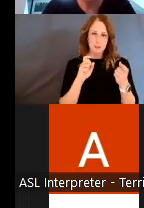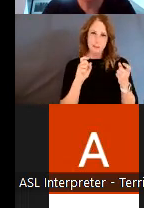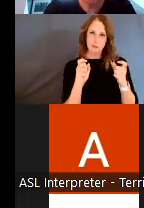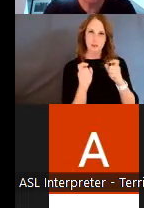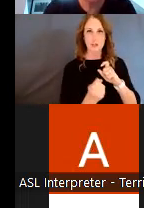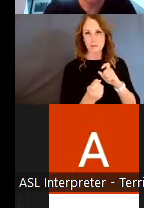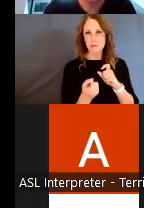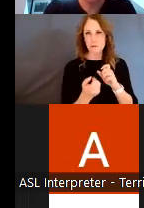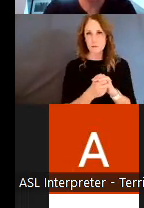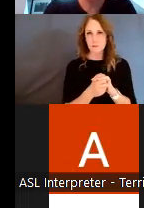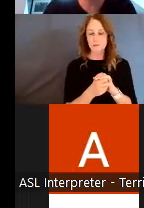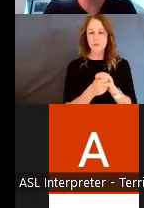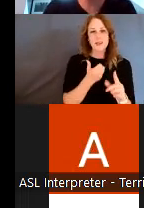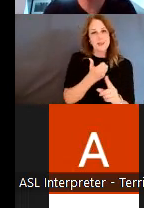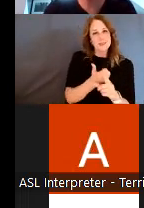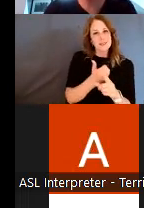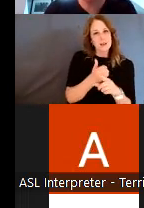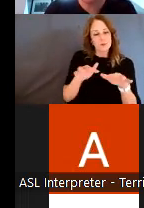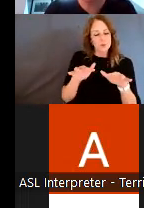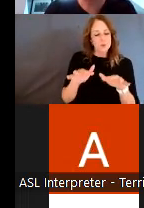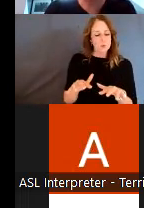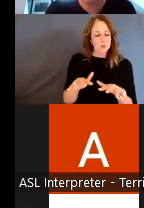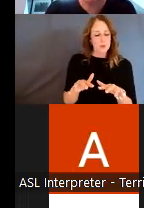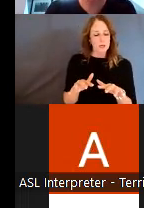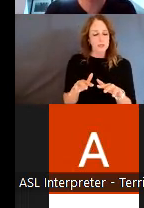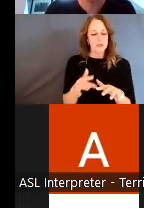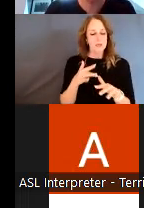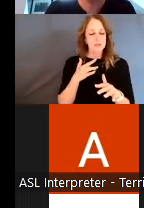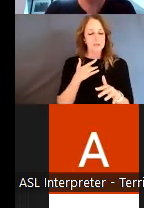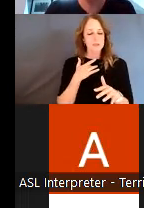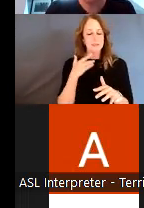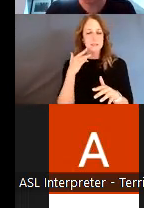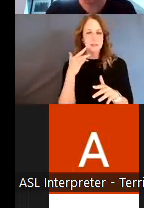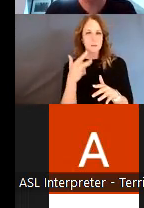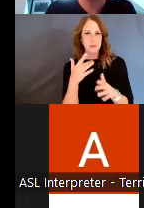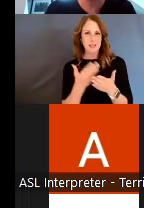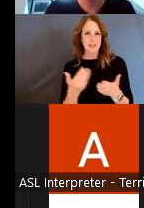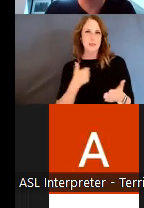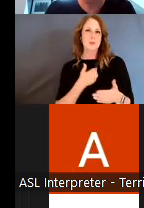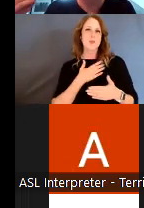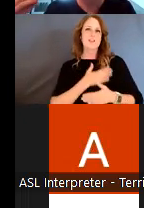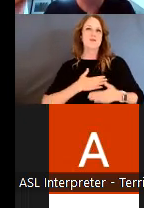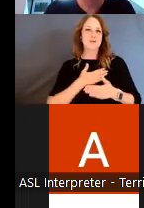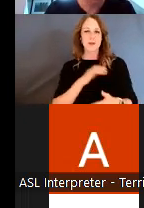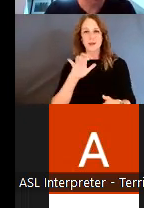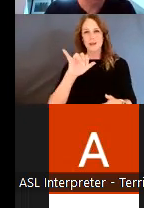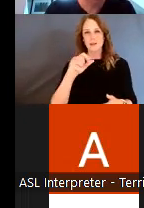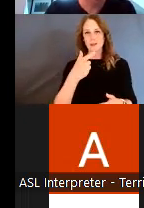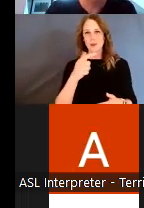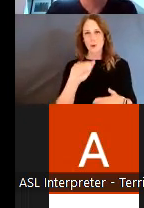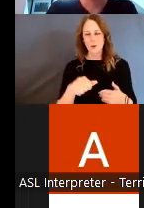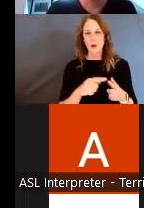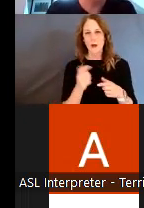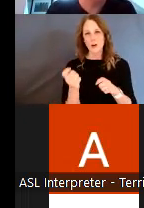So self-soothing techniques are typically things we like to do. Yoga, golf, walking around